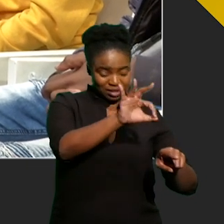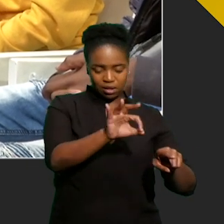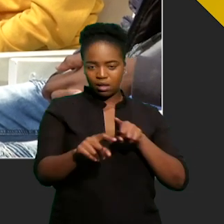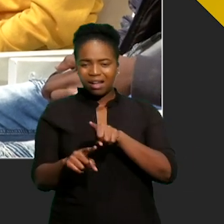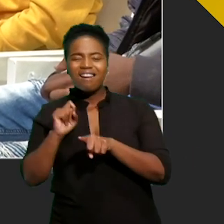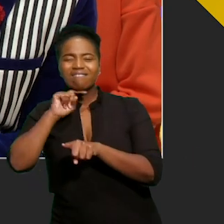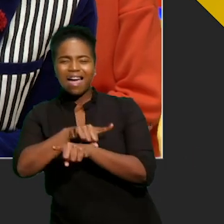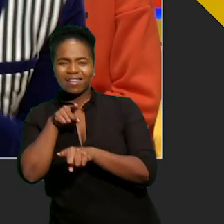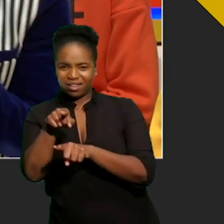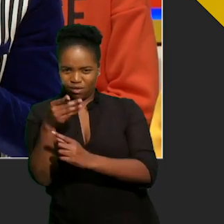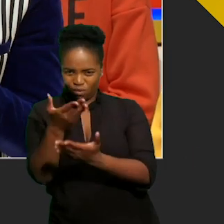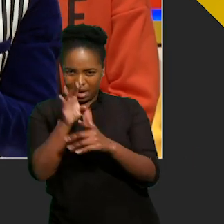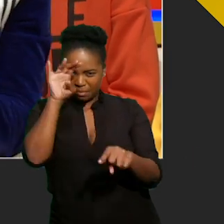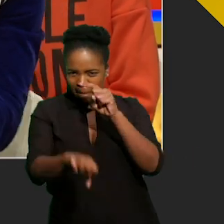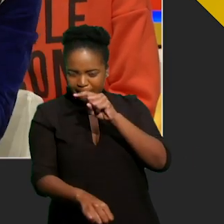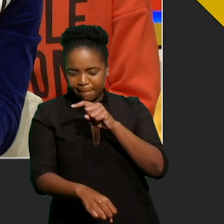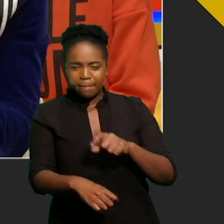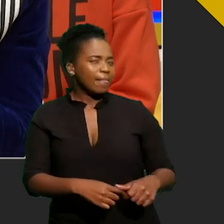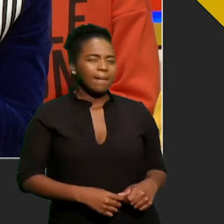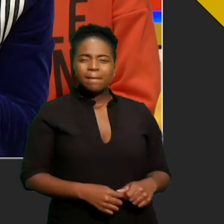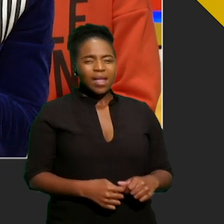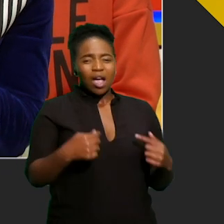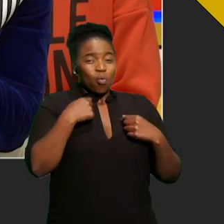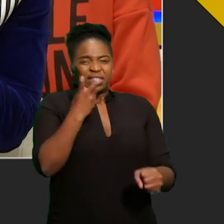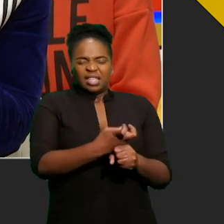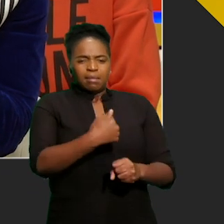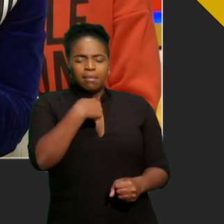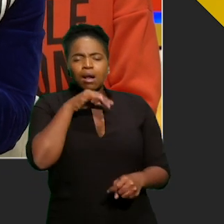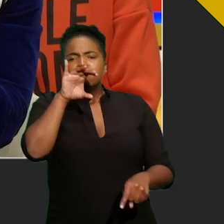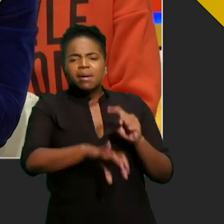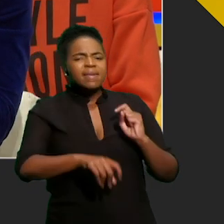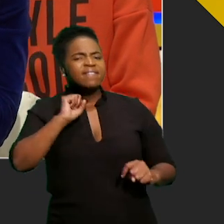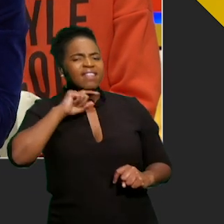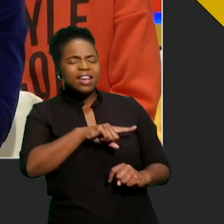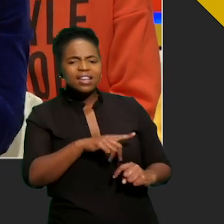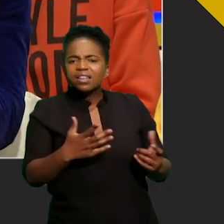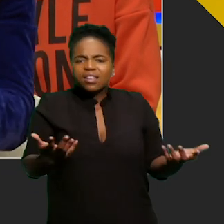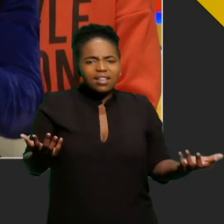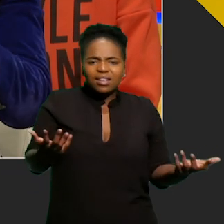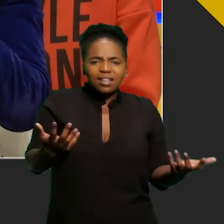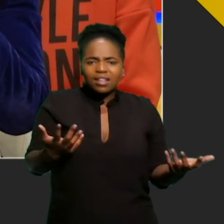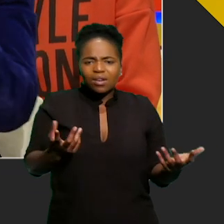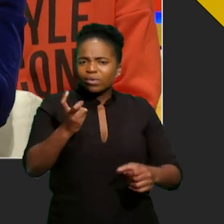Kandiyaza. It's not easy for us to say identify Leoguti. It's a fake news or it's a real news, because those